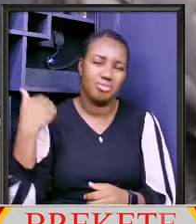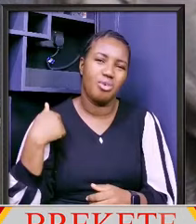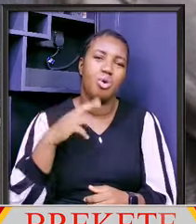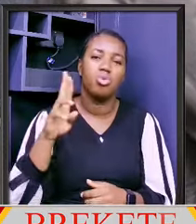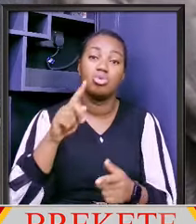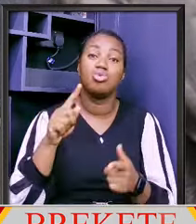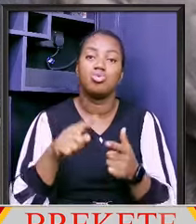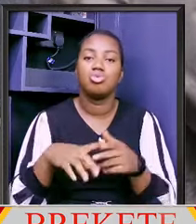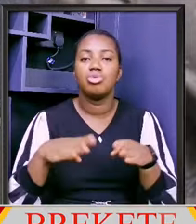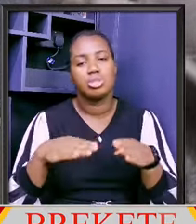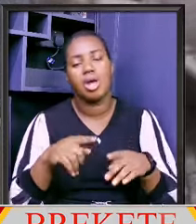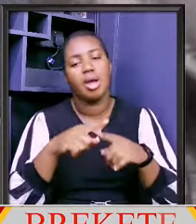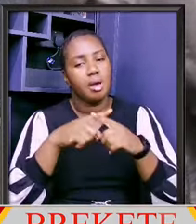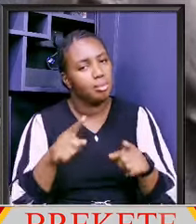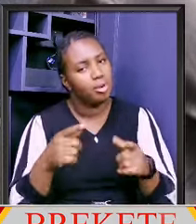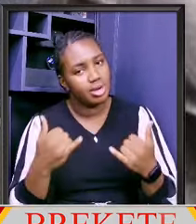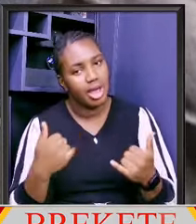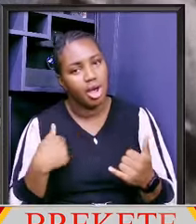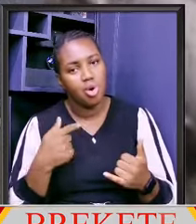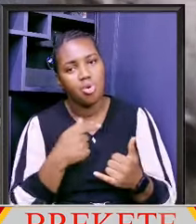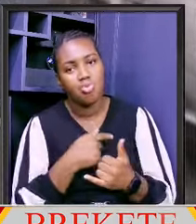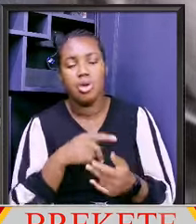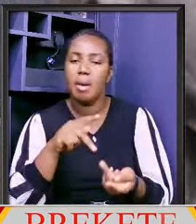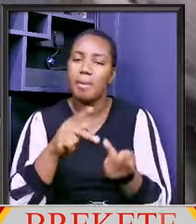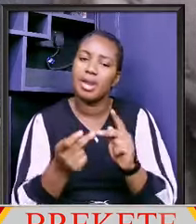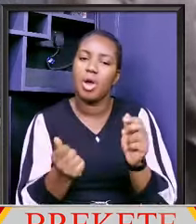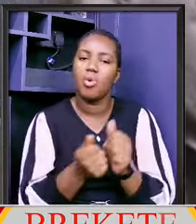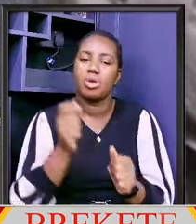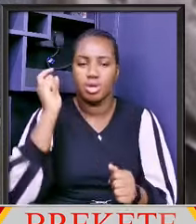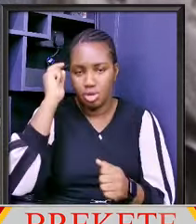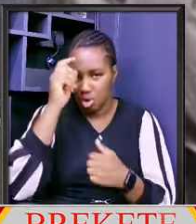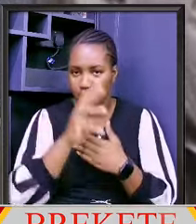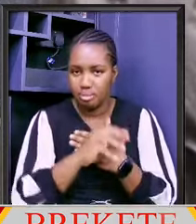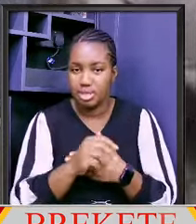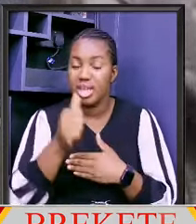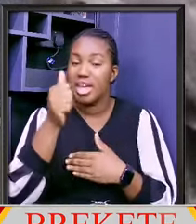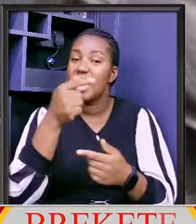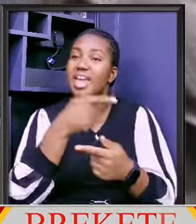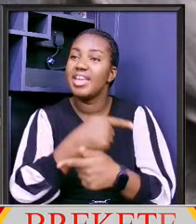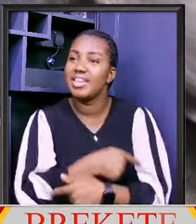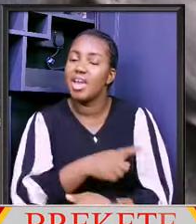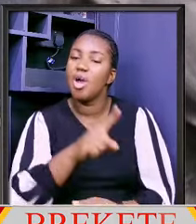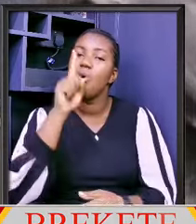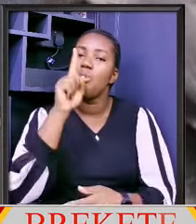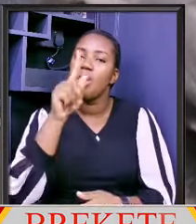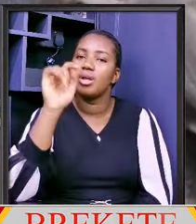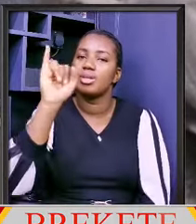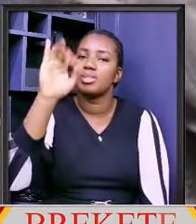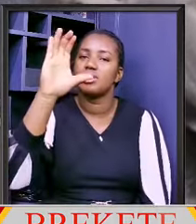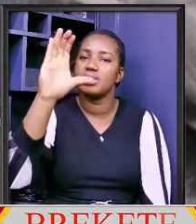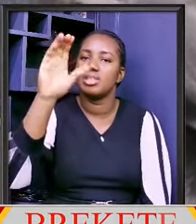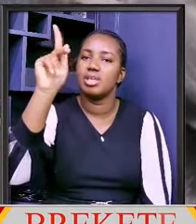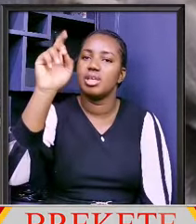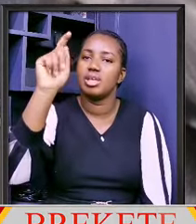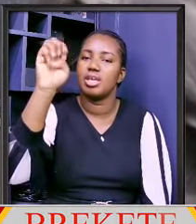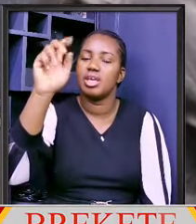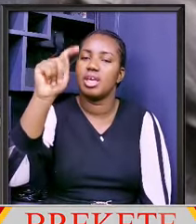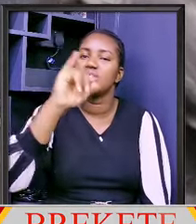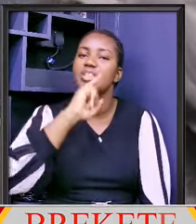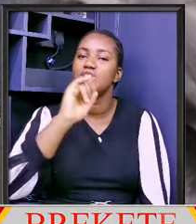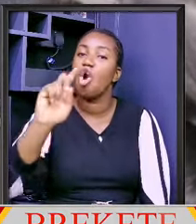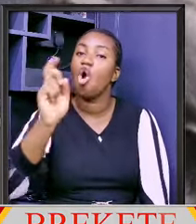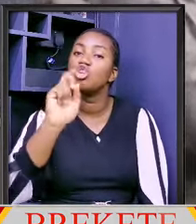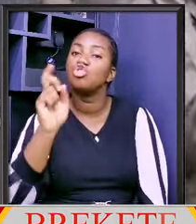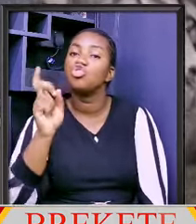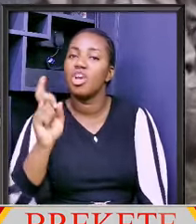have increased it. Partner with the government. How much you know, they sell ticket? A day. One ticket now how much? It's 100 naira, sir. 100